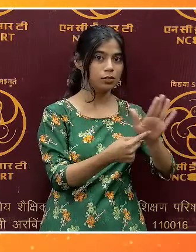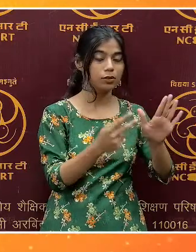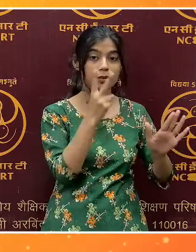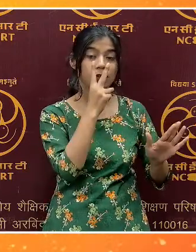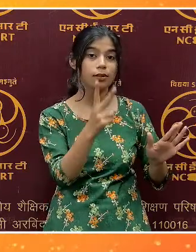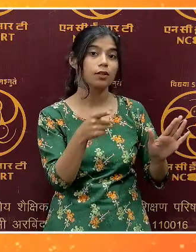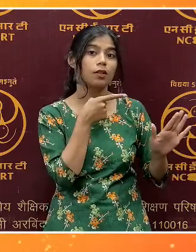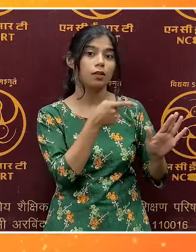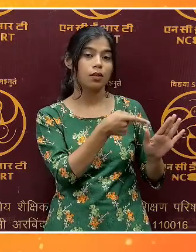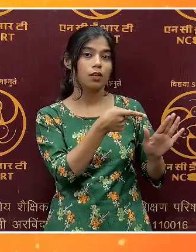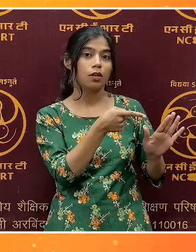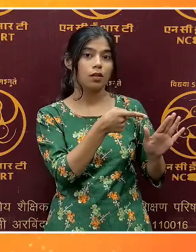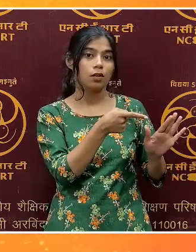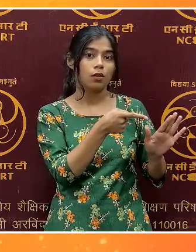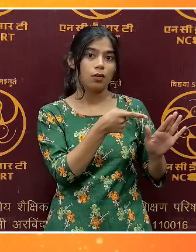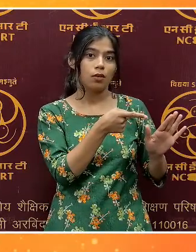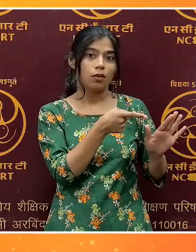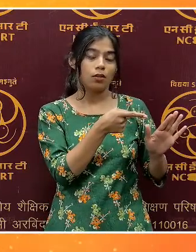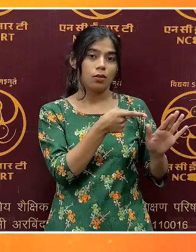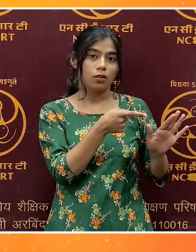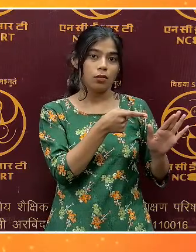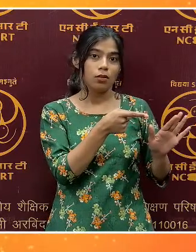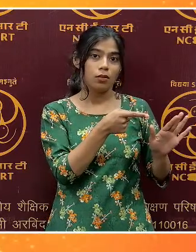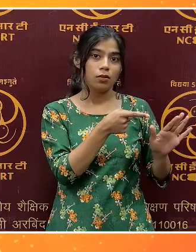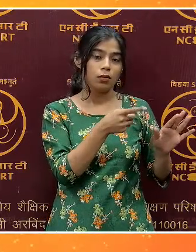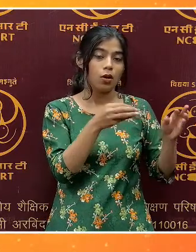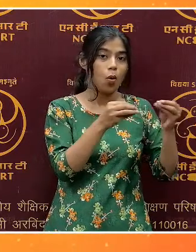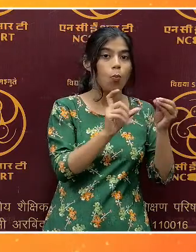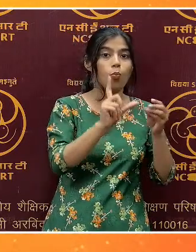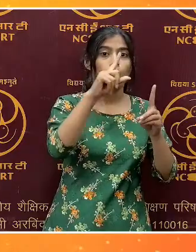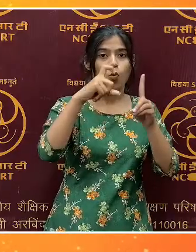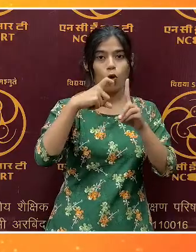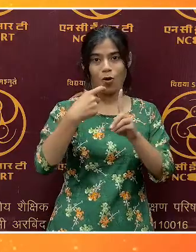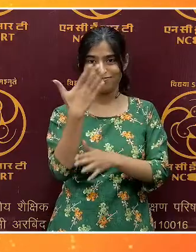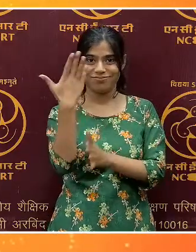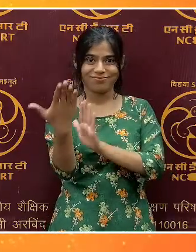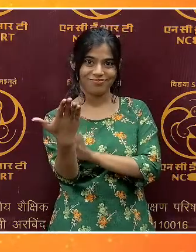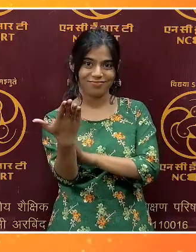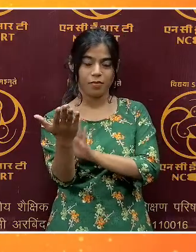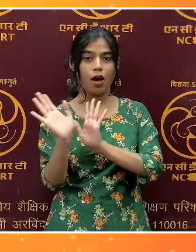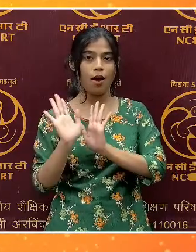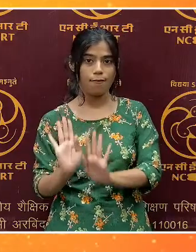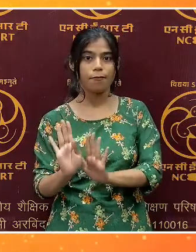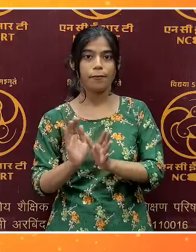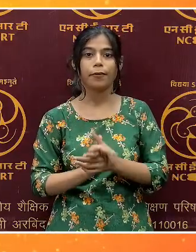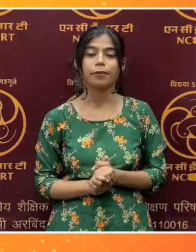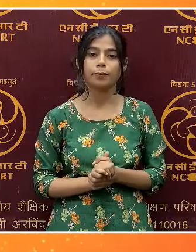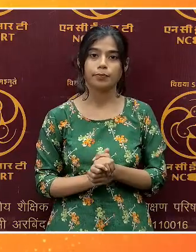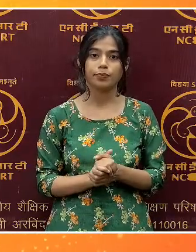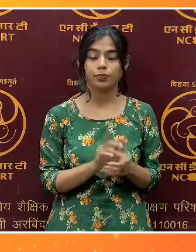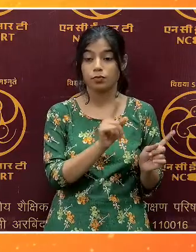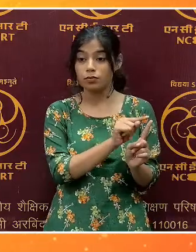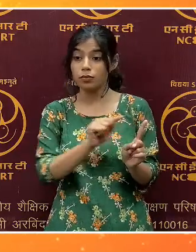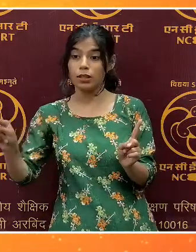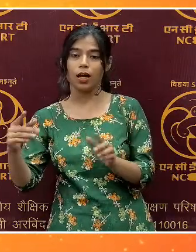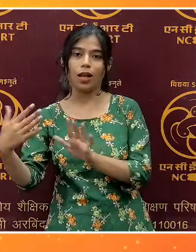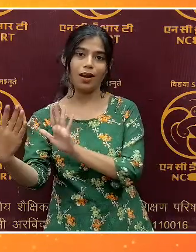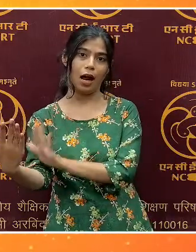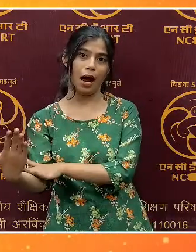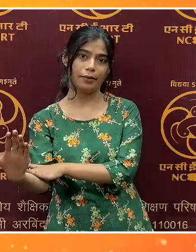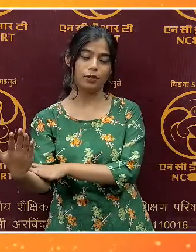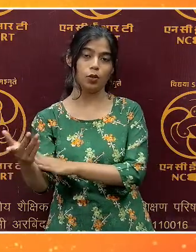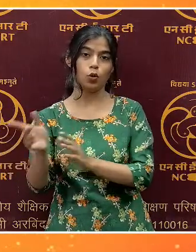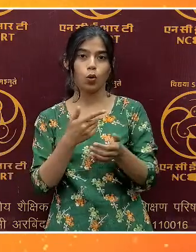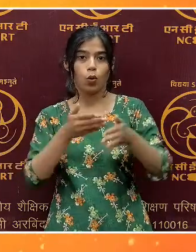see, here we have a block and we are applying force towards right. Right. So, it will move the block towards right. So,